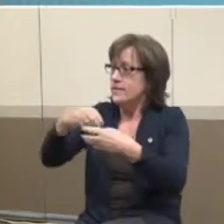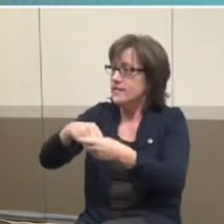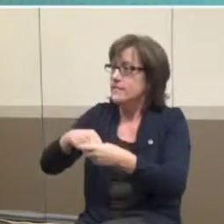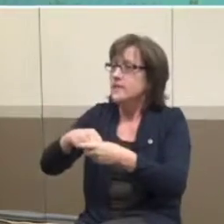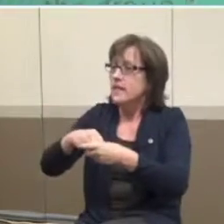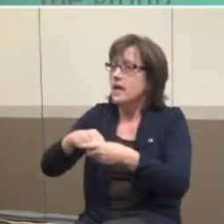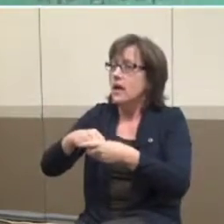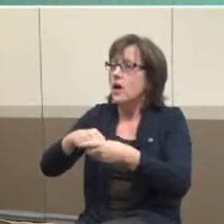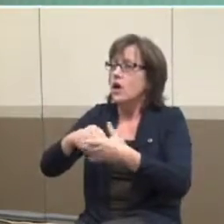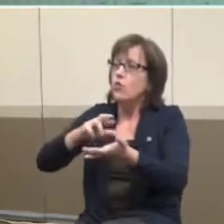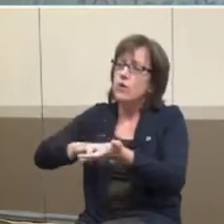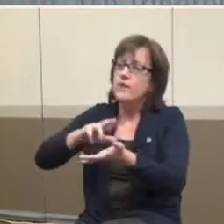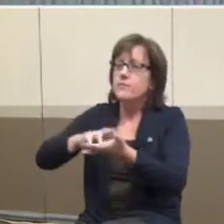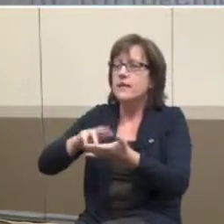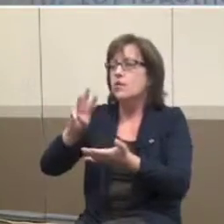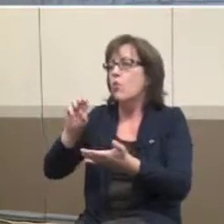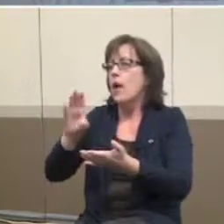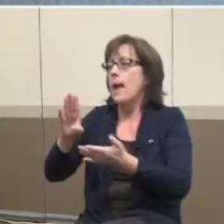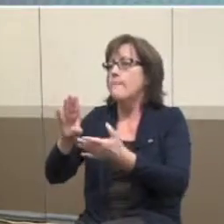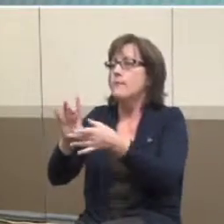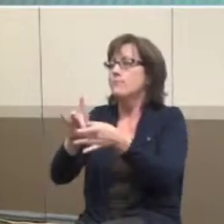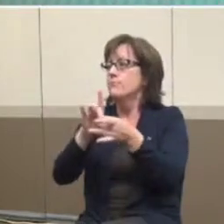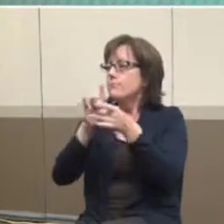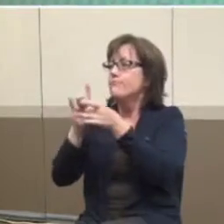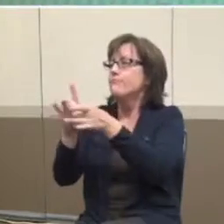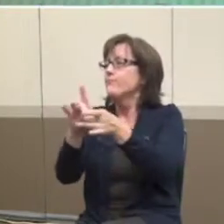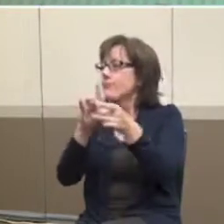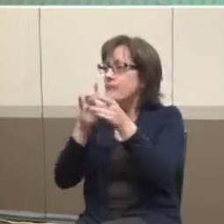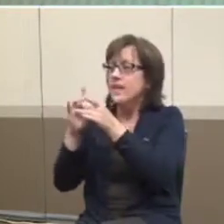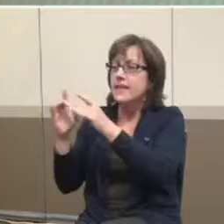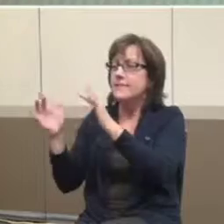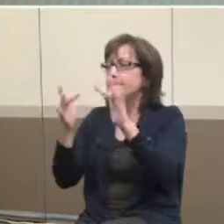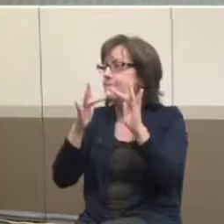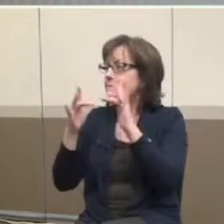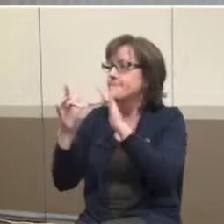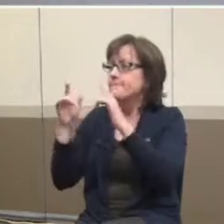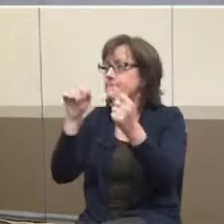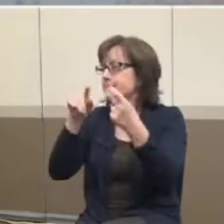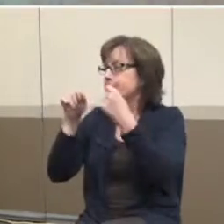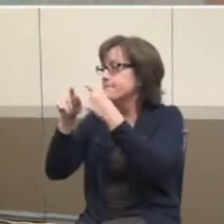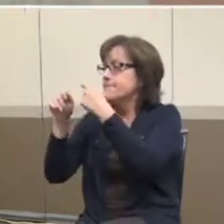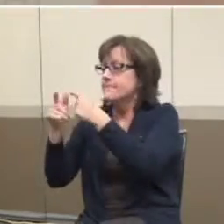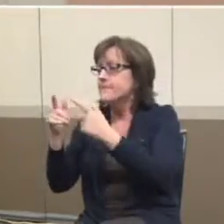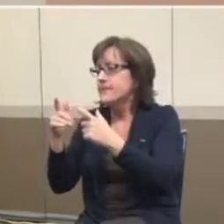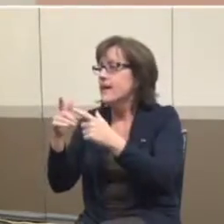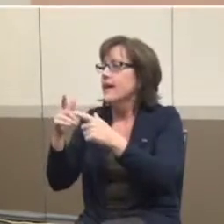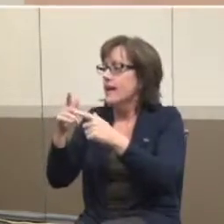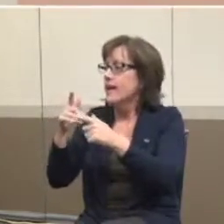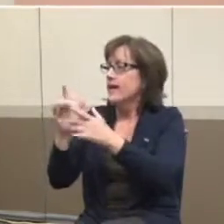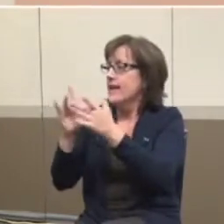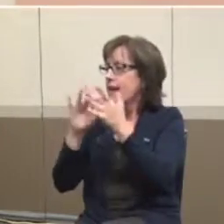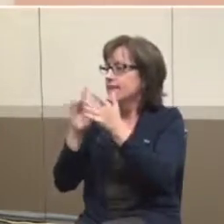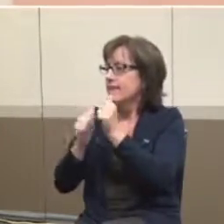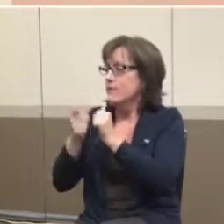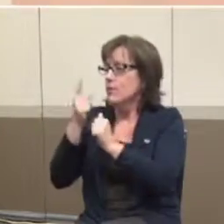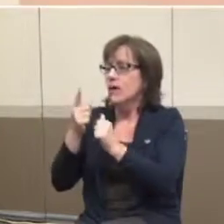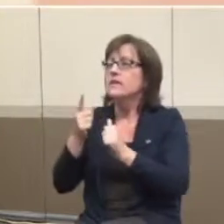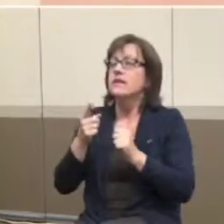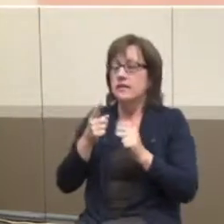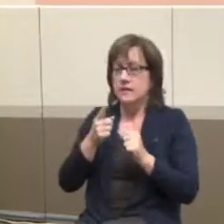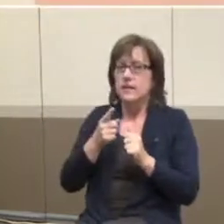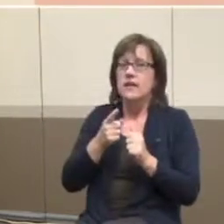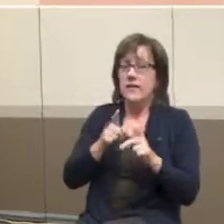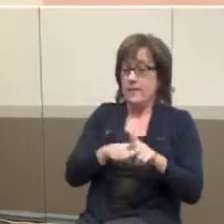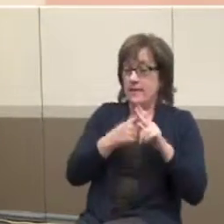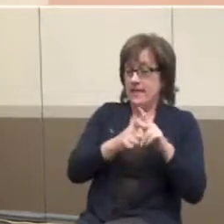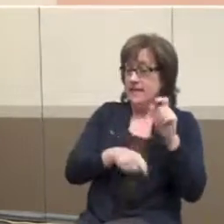rhythmic web is created that serves to support and connect everyone in the group. One of the activities I do at the very beginning of the year is we sit in a